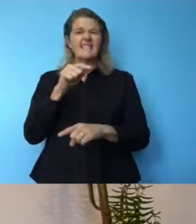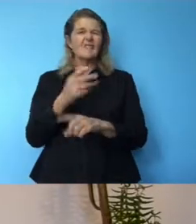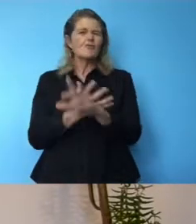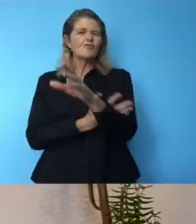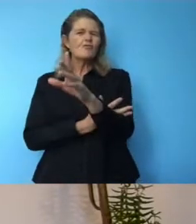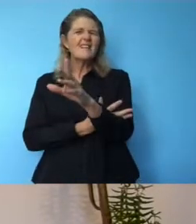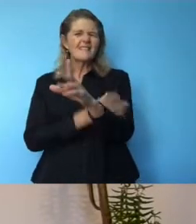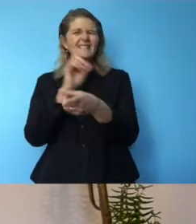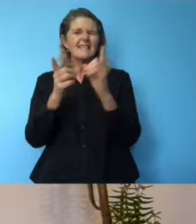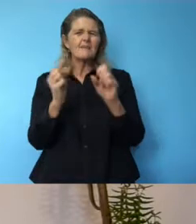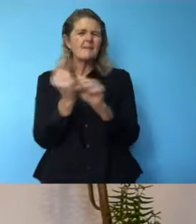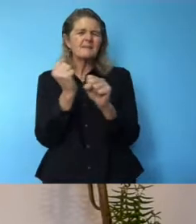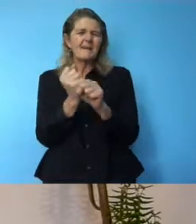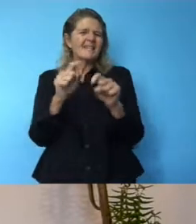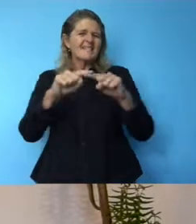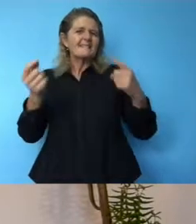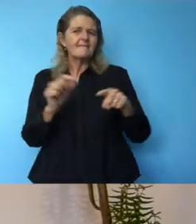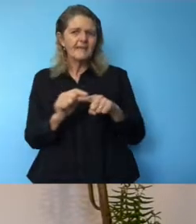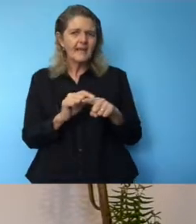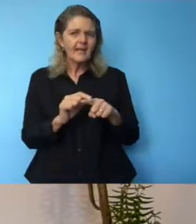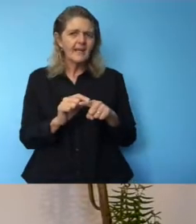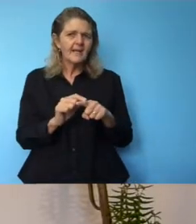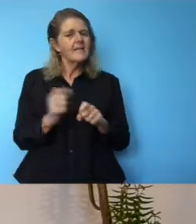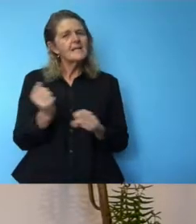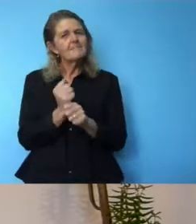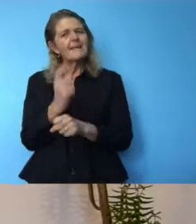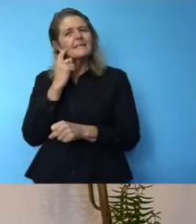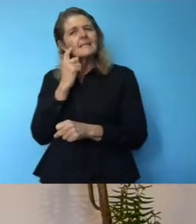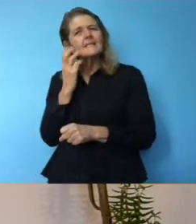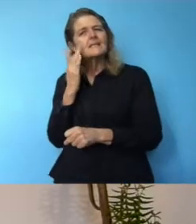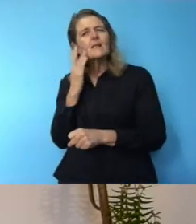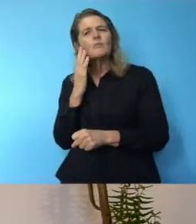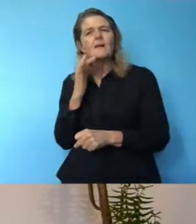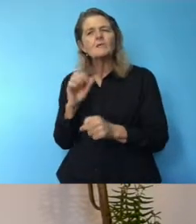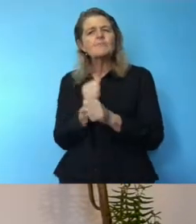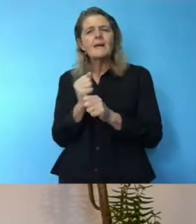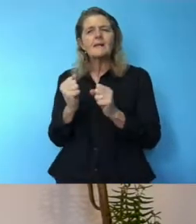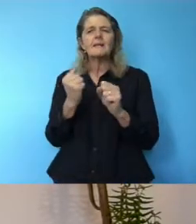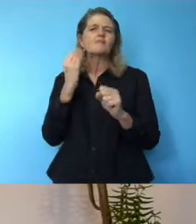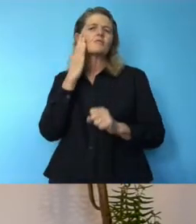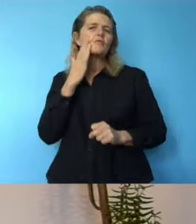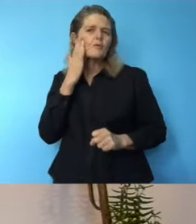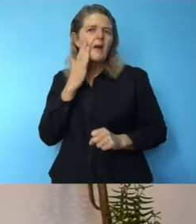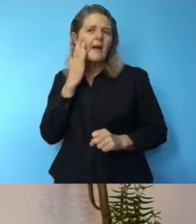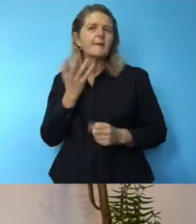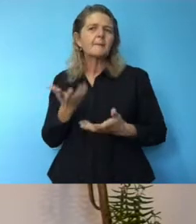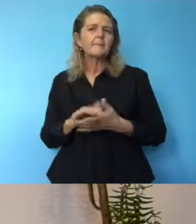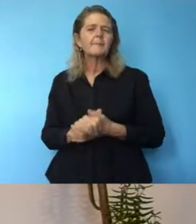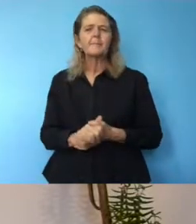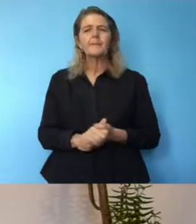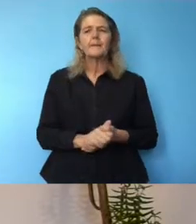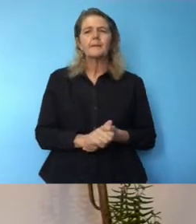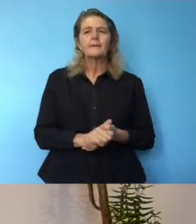makes it a lot easy when you're mixing these greys together when you're painting. So we've got our green in the bottle